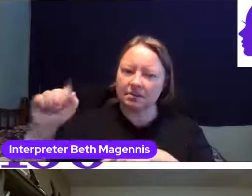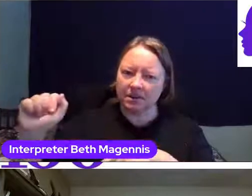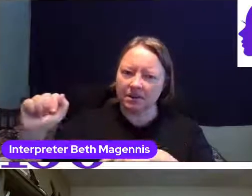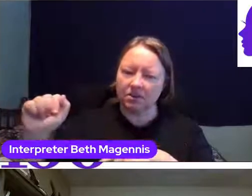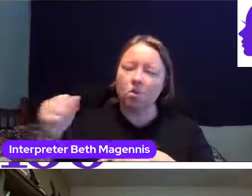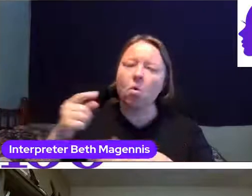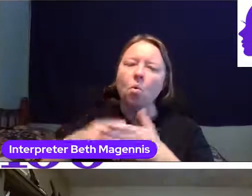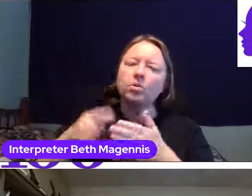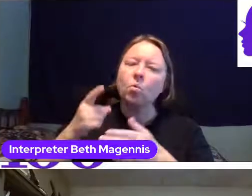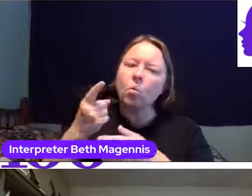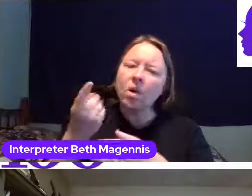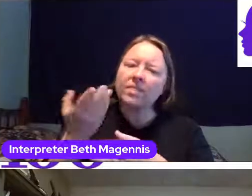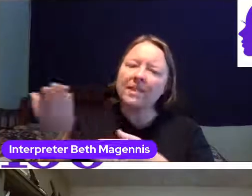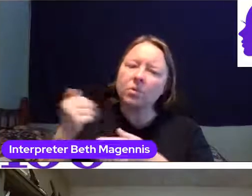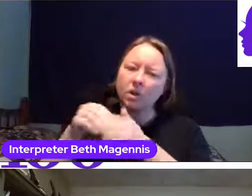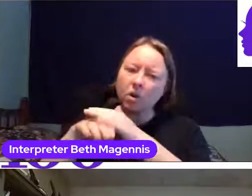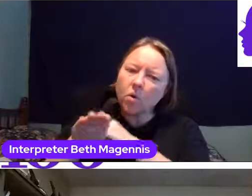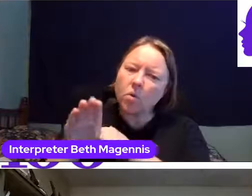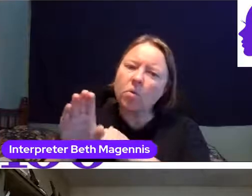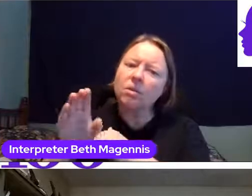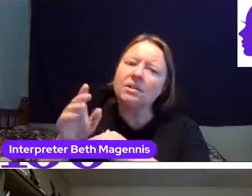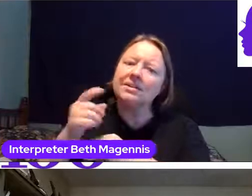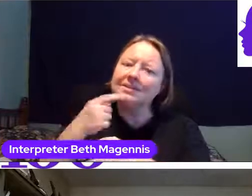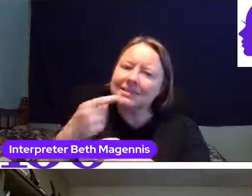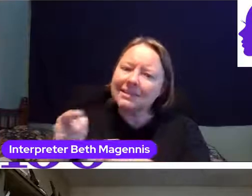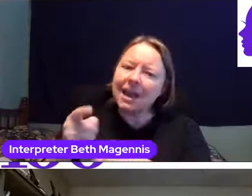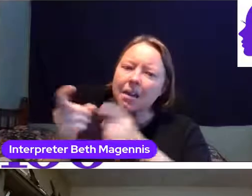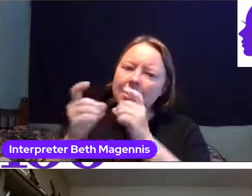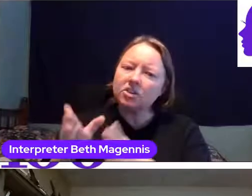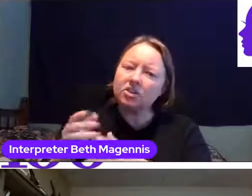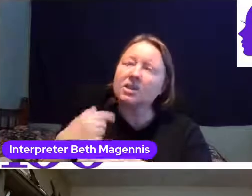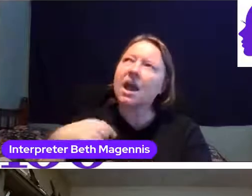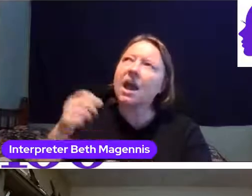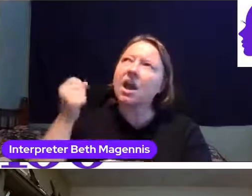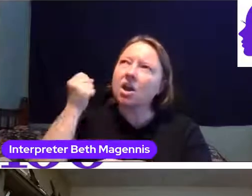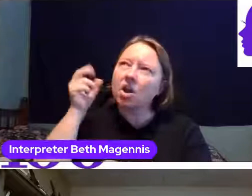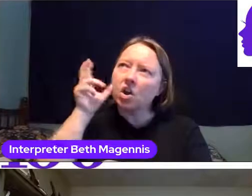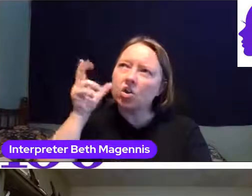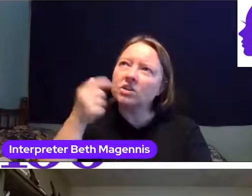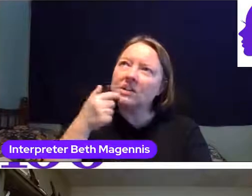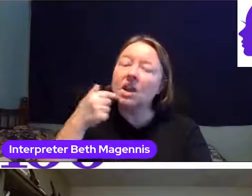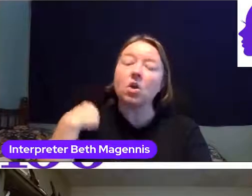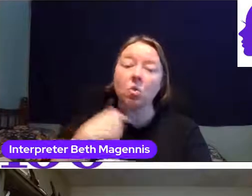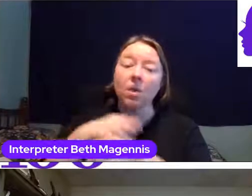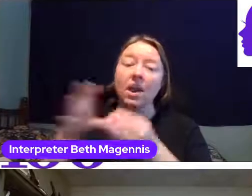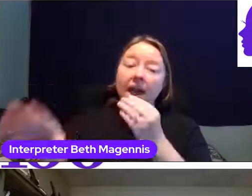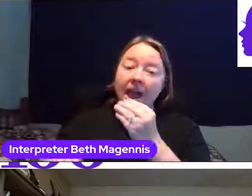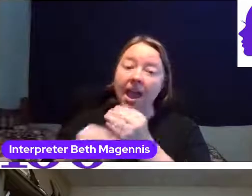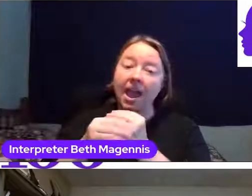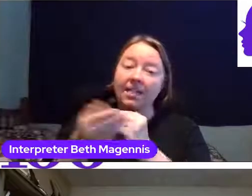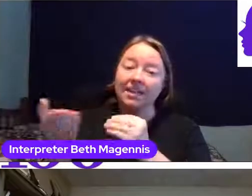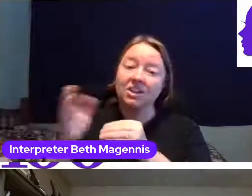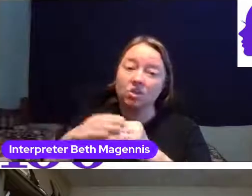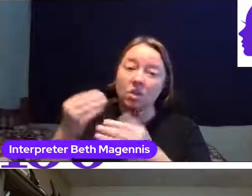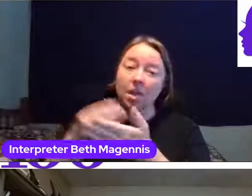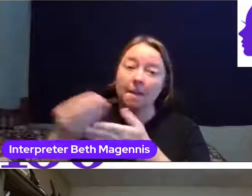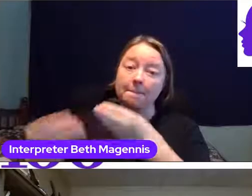thing that we can go in and say to them? I did hear you say, hey, we add things to our budget